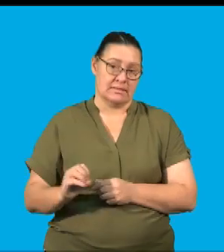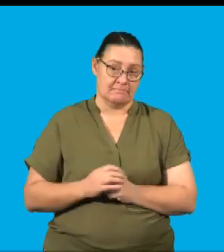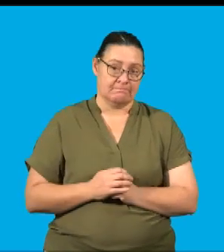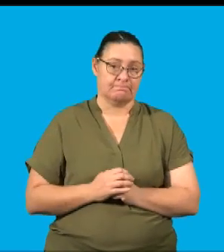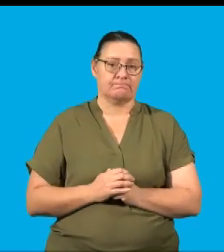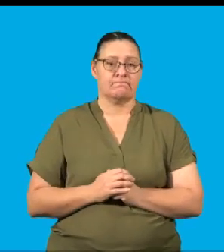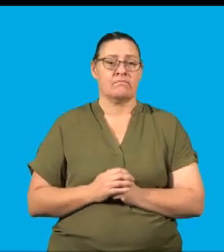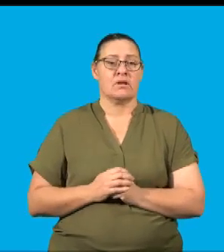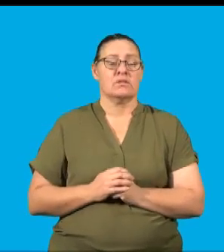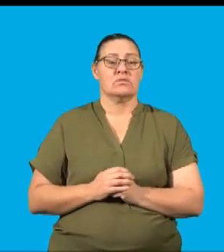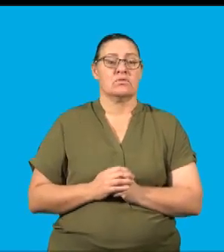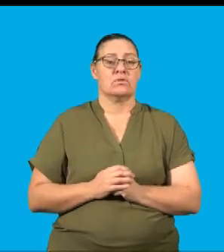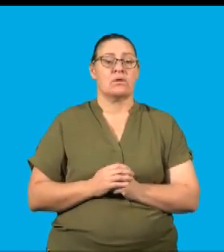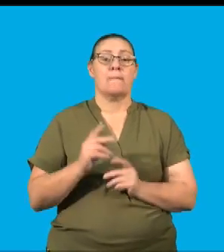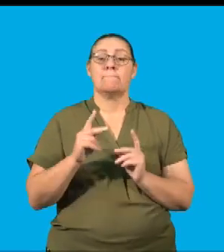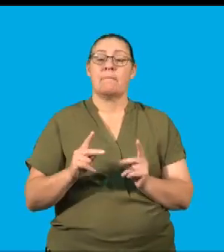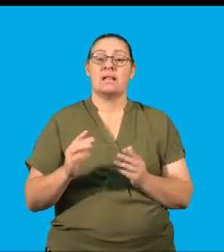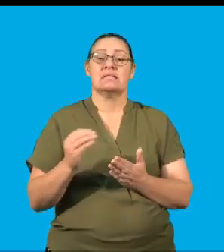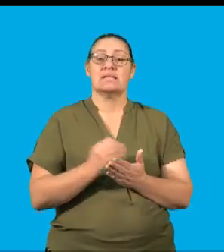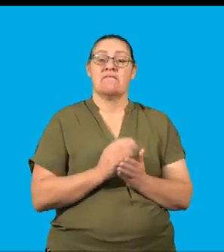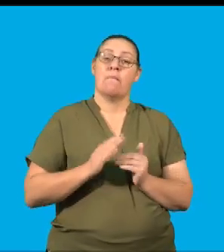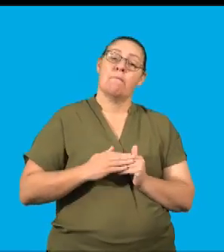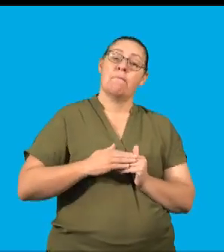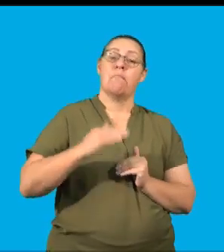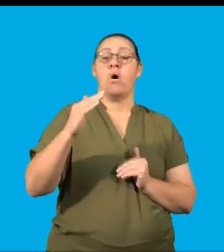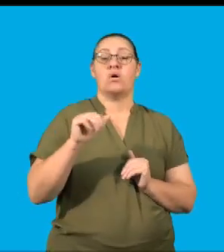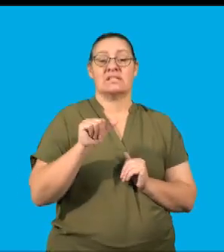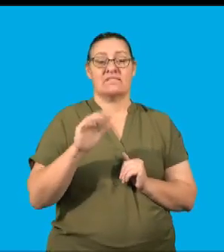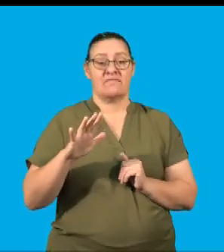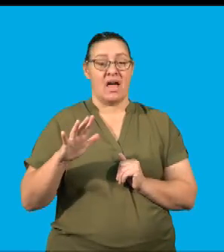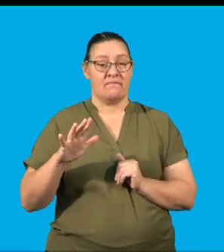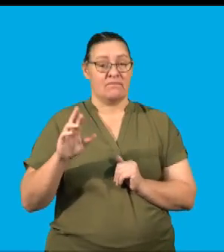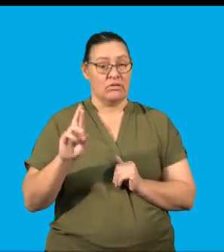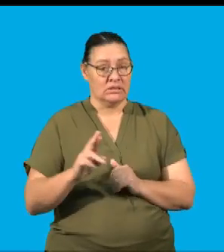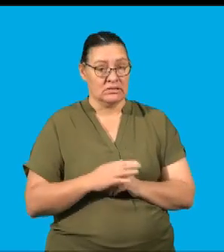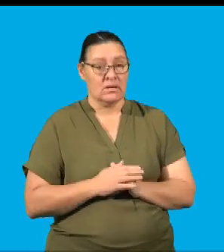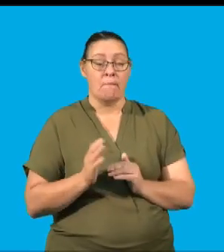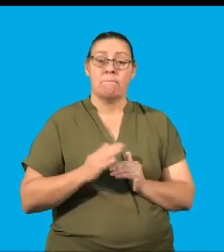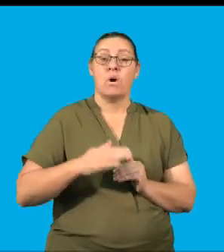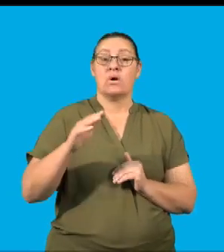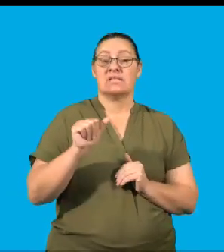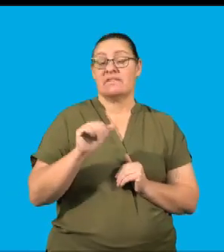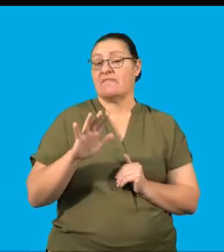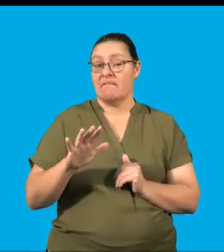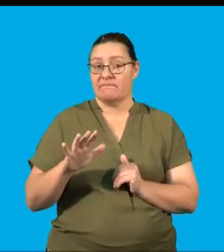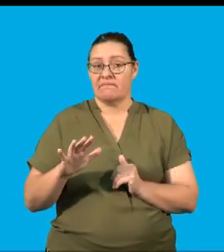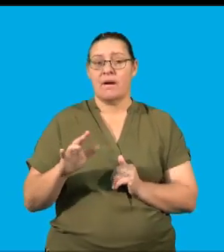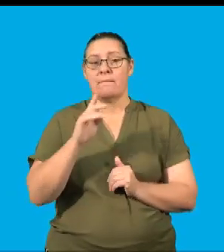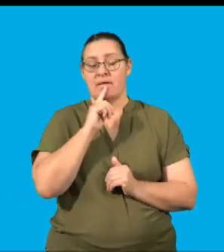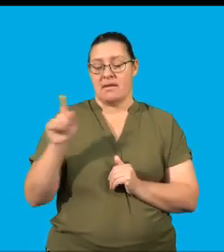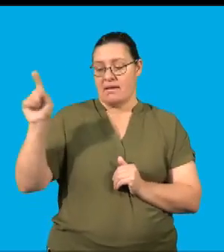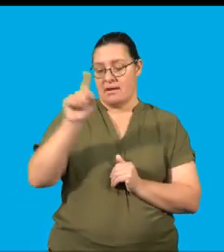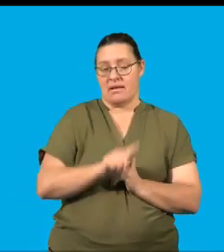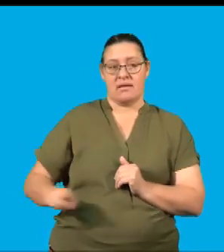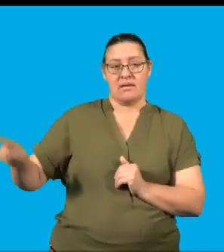25%. So what percentage of the people saves more than 65 rand? So more than 65 rand, it